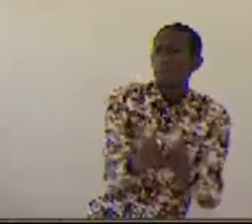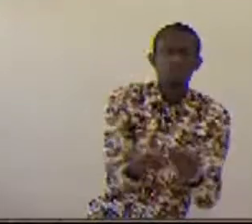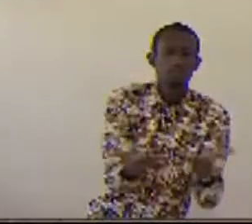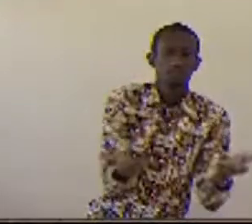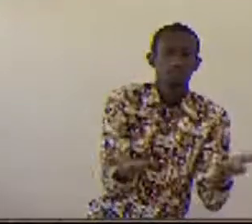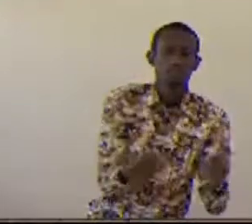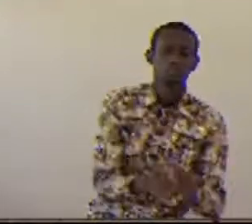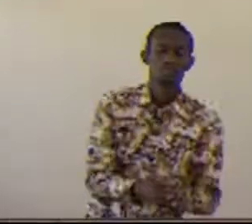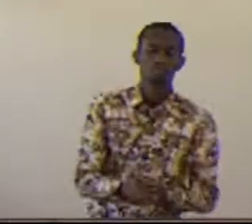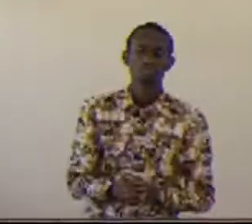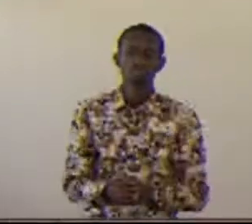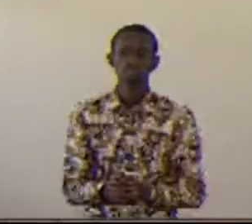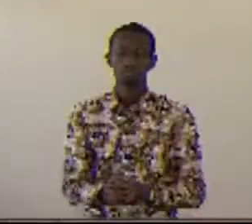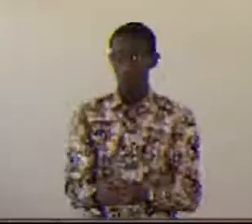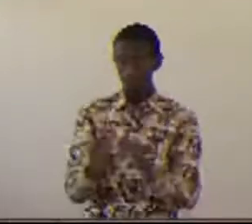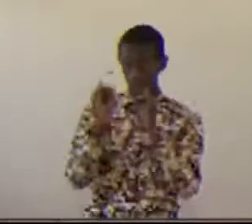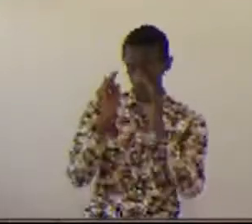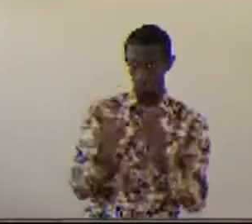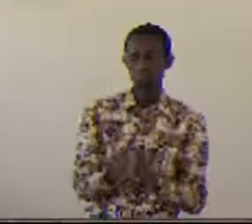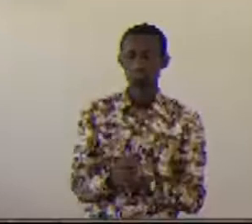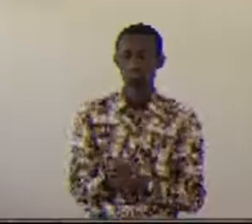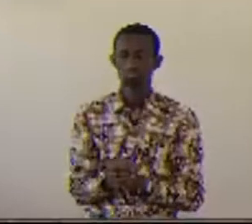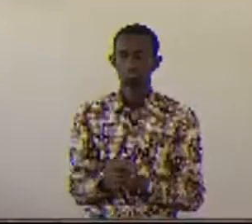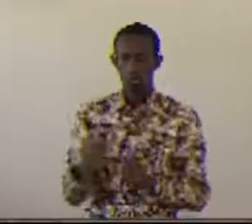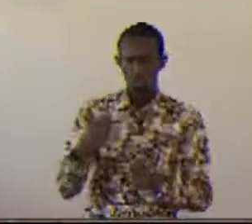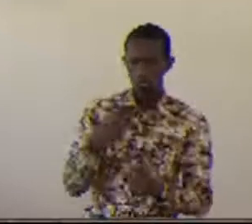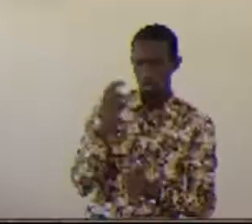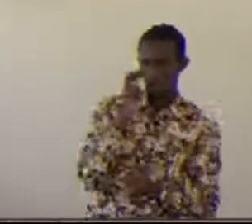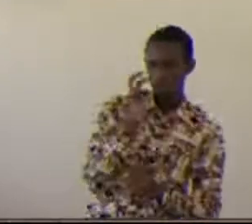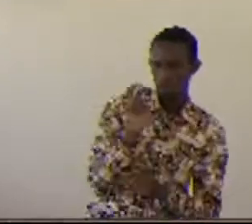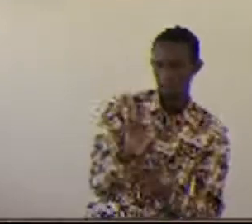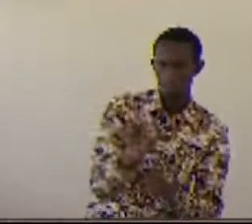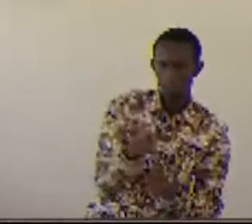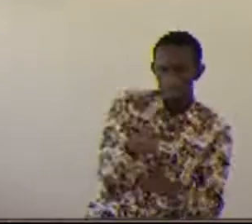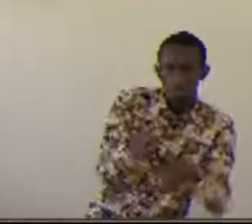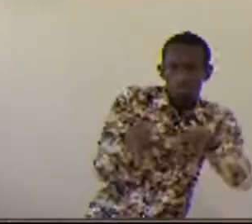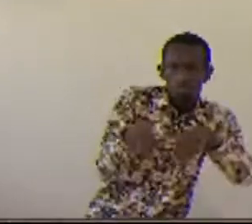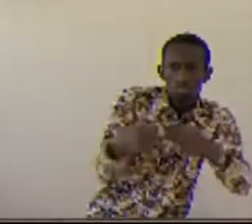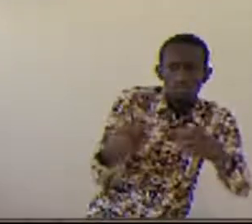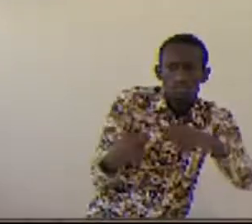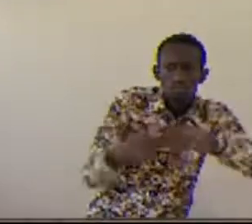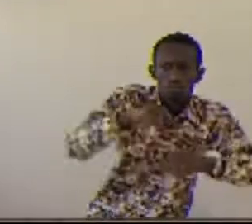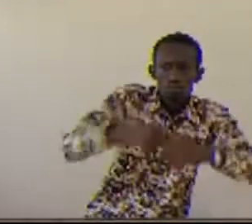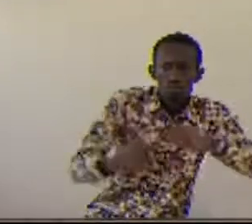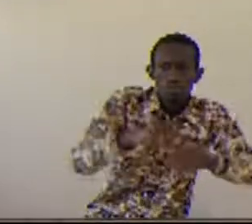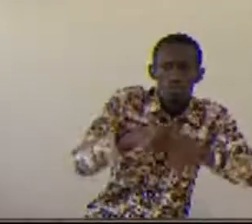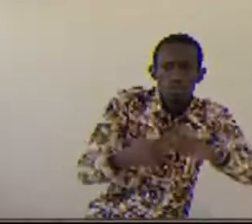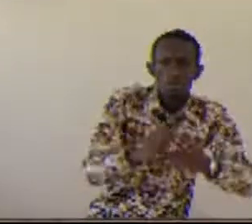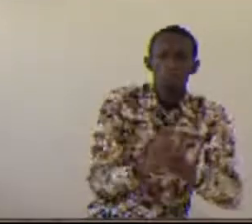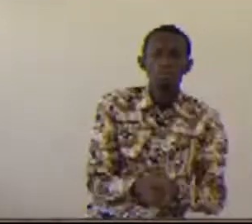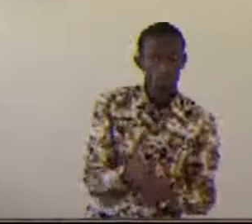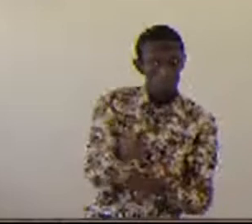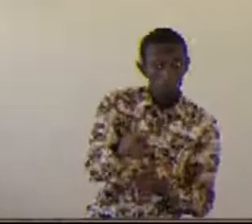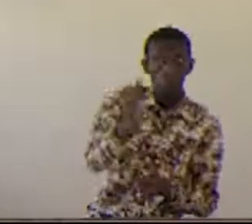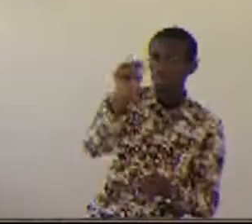So, if, for example, we consider metals, in the metals we don't have intermolecular forces. They are not